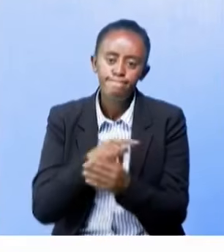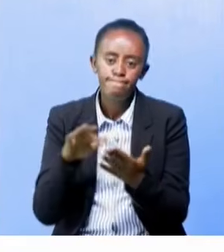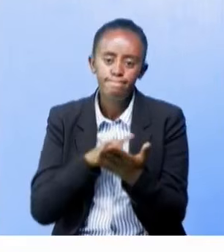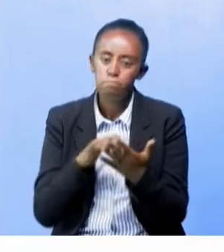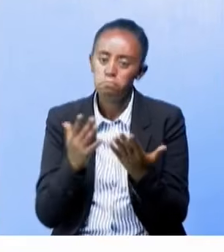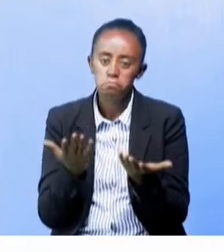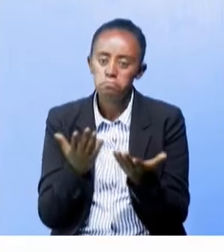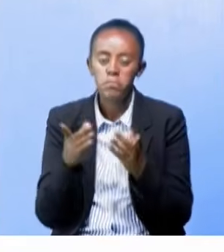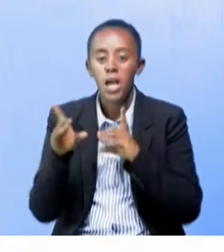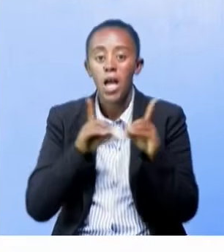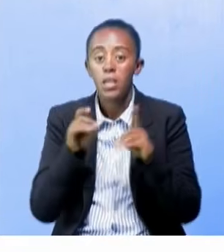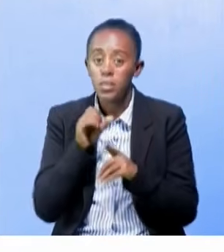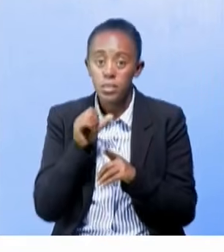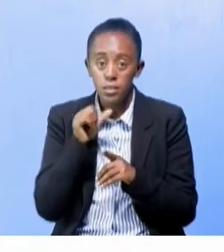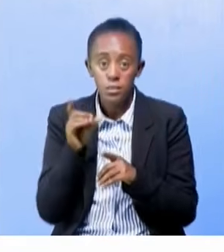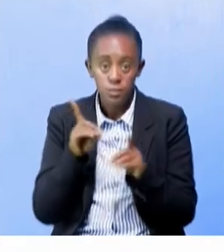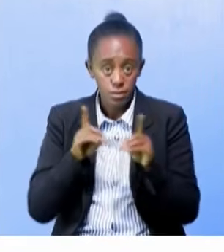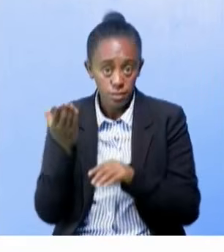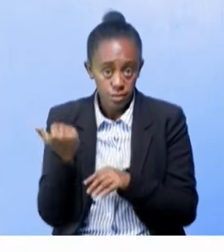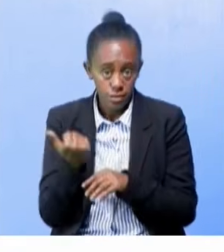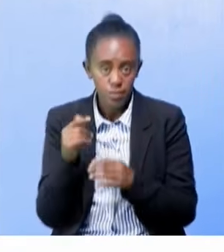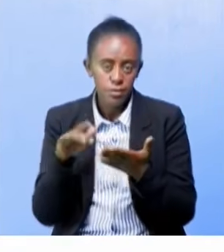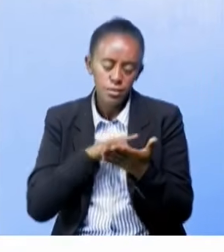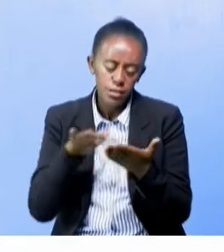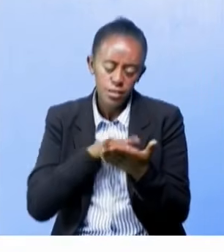I didn't study hard